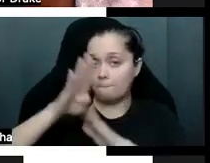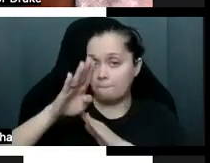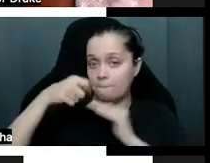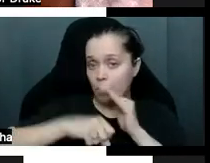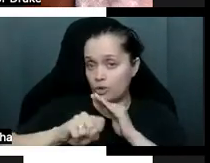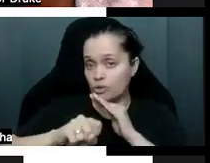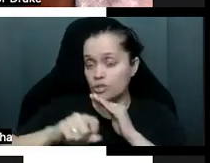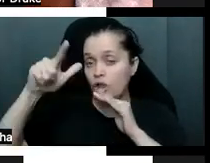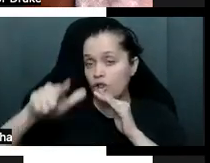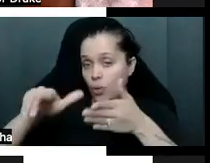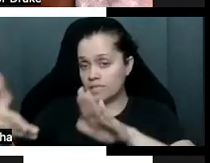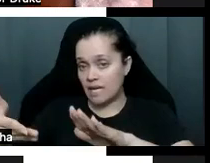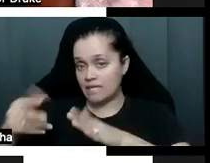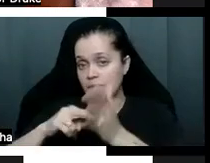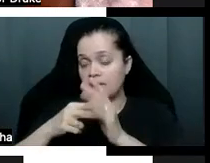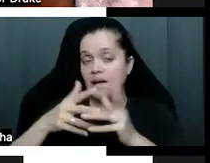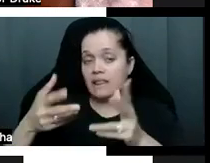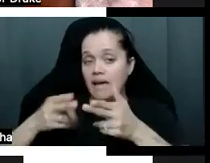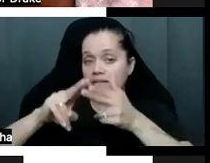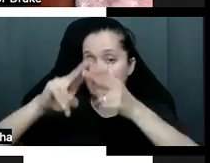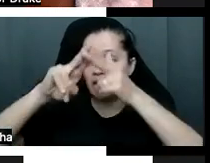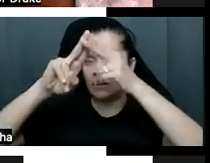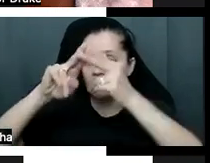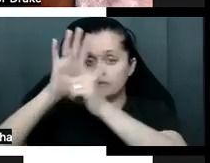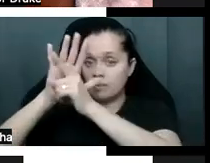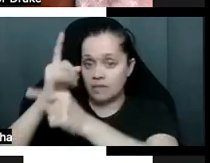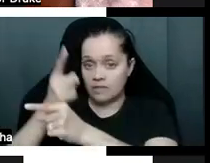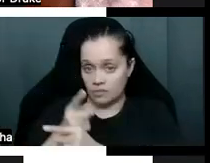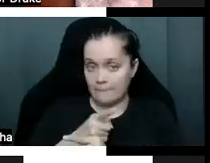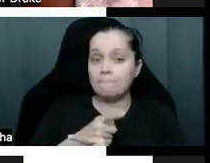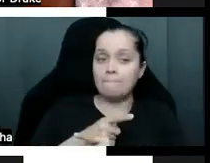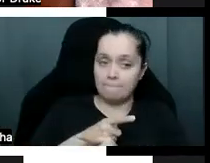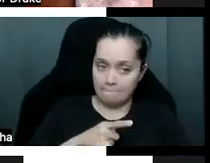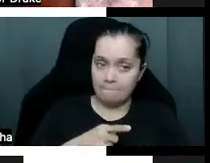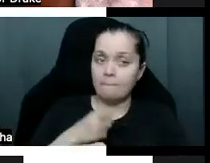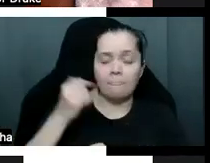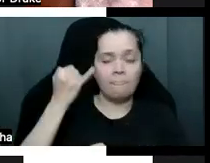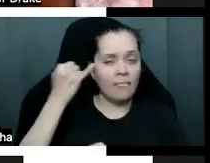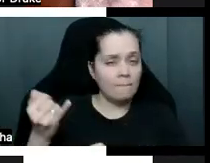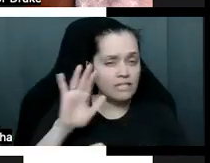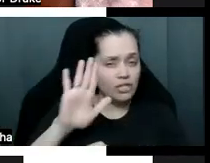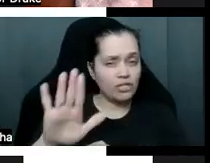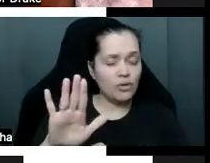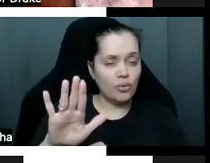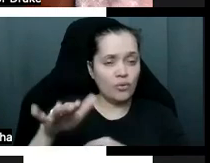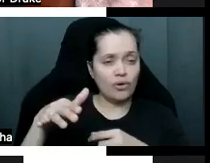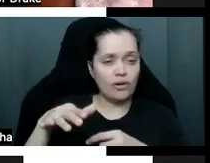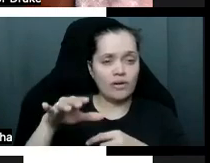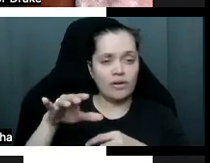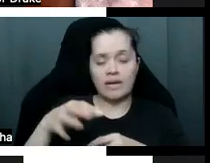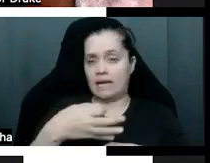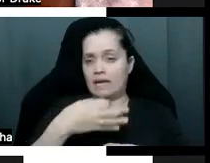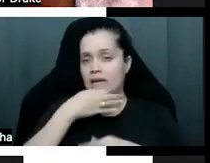meant a lot of increase in population. So imagine you're a demographic expert at the time